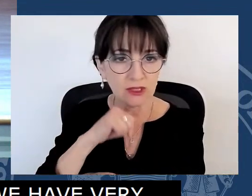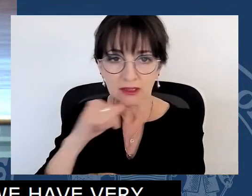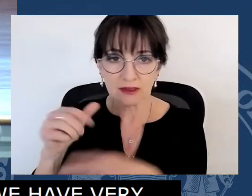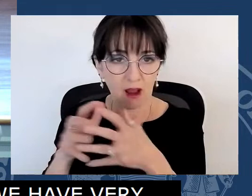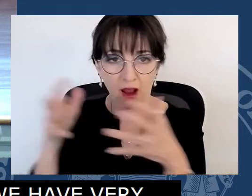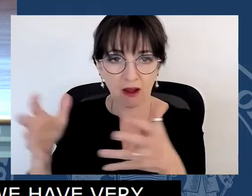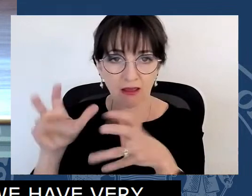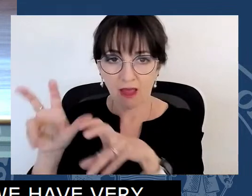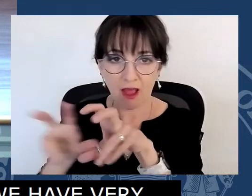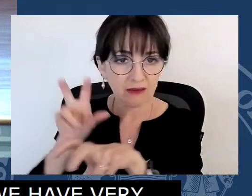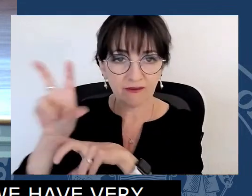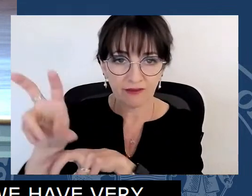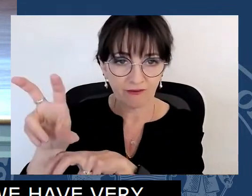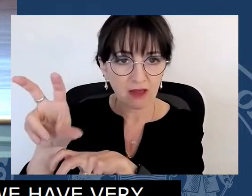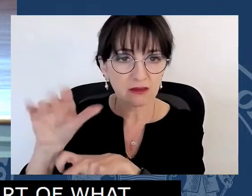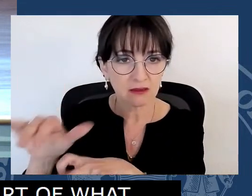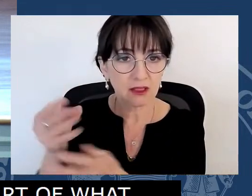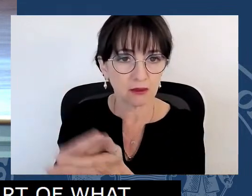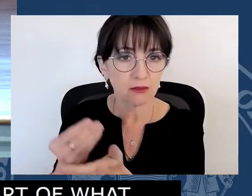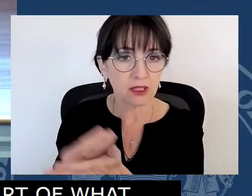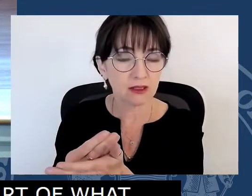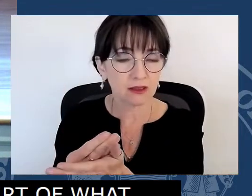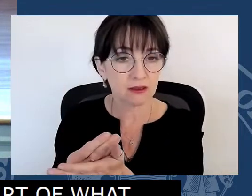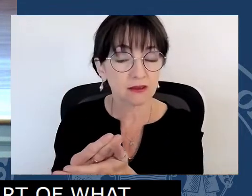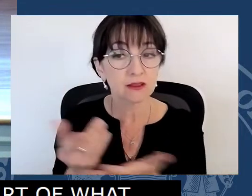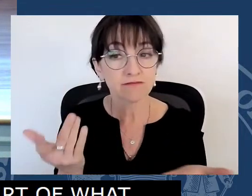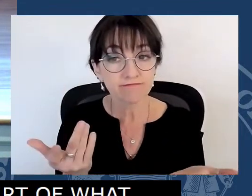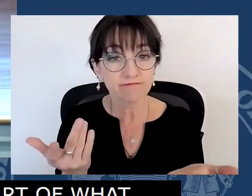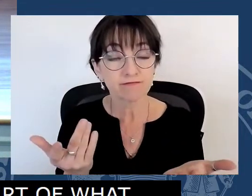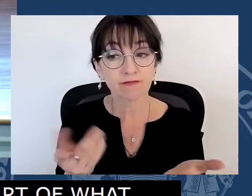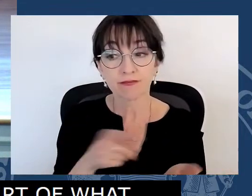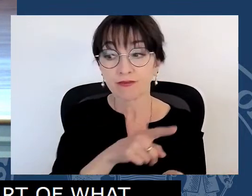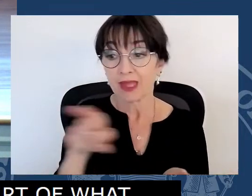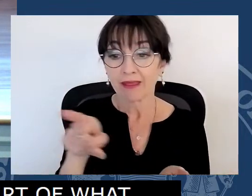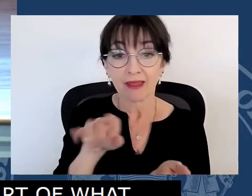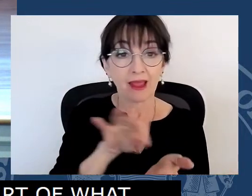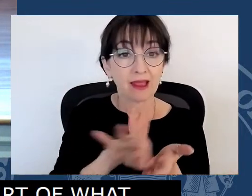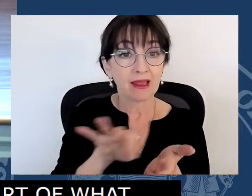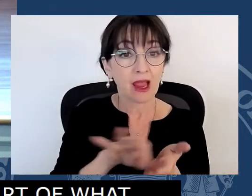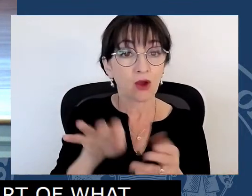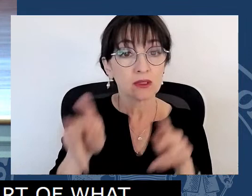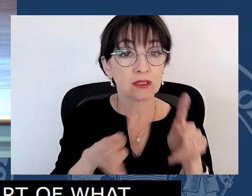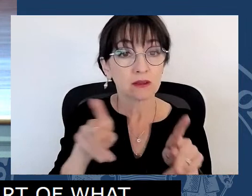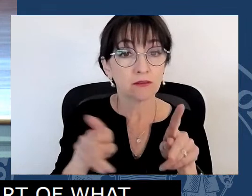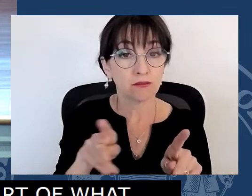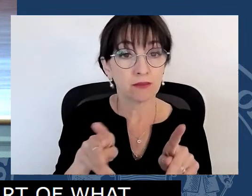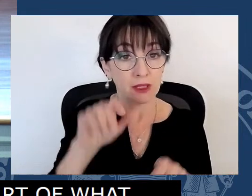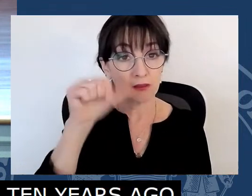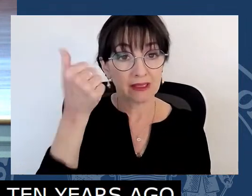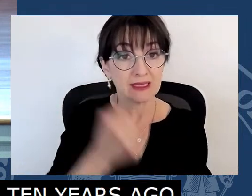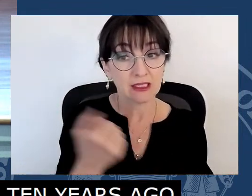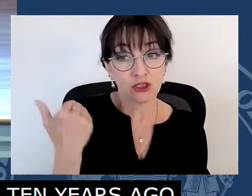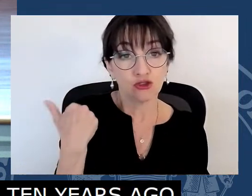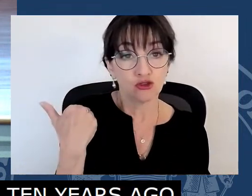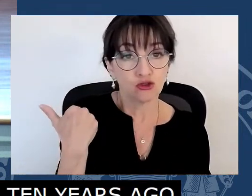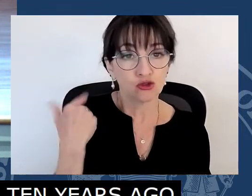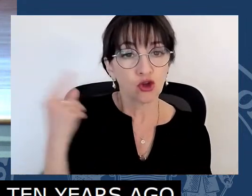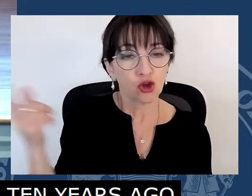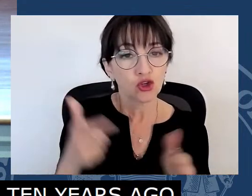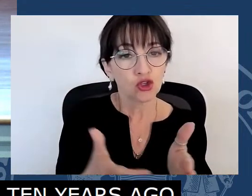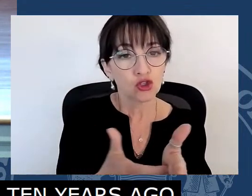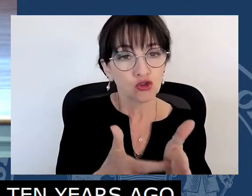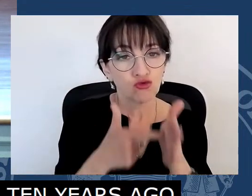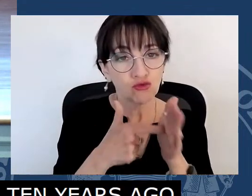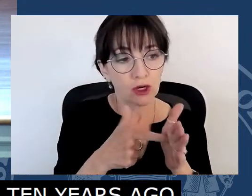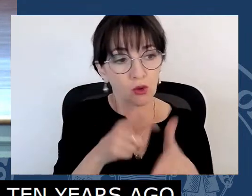to this is the accounting people 10 years ago required states and other entities to